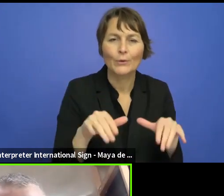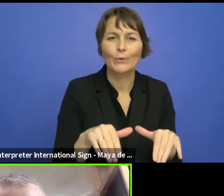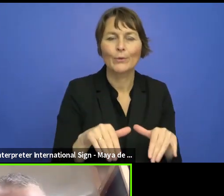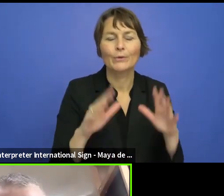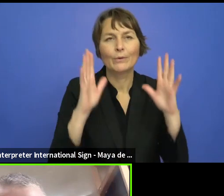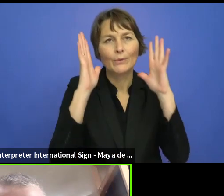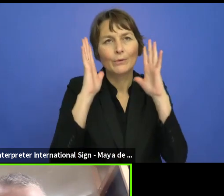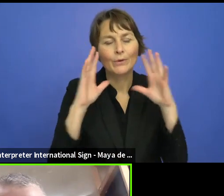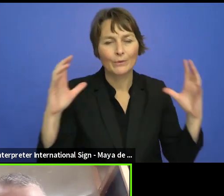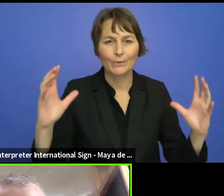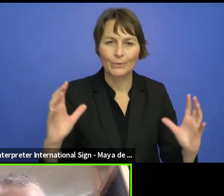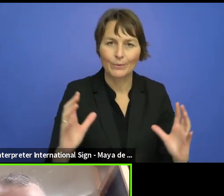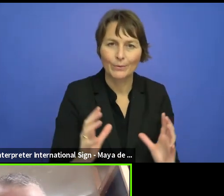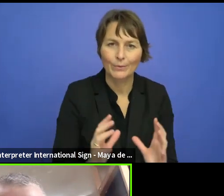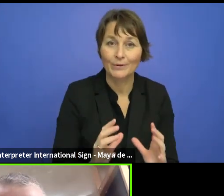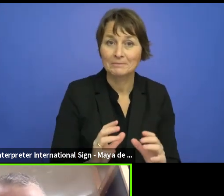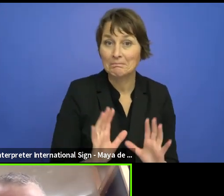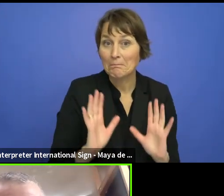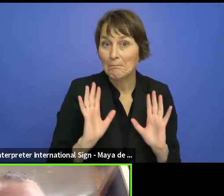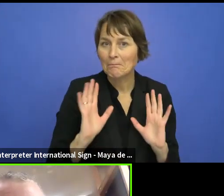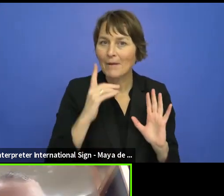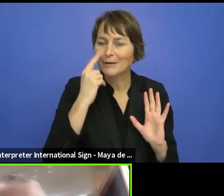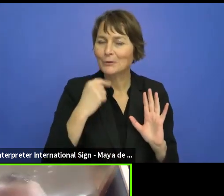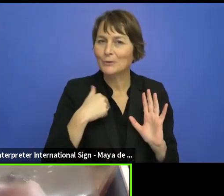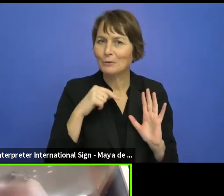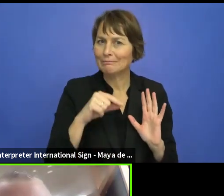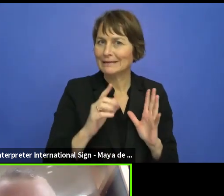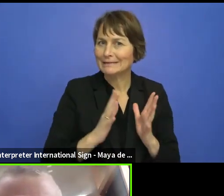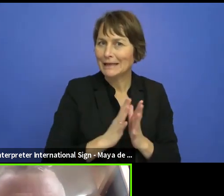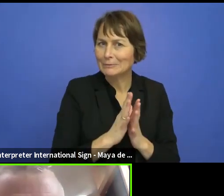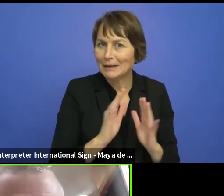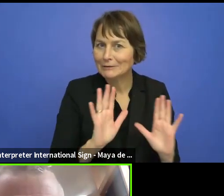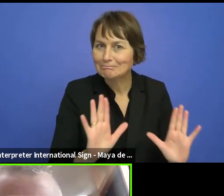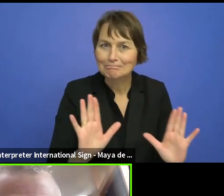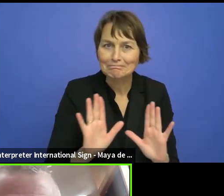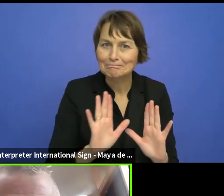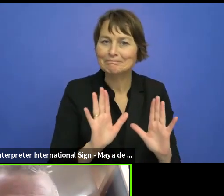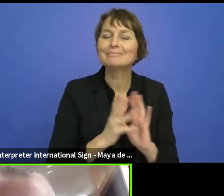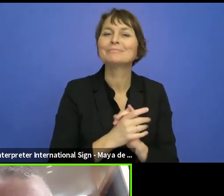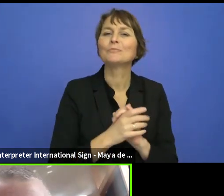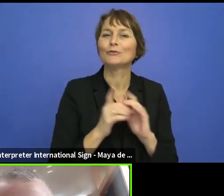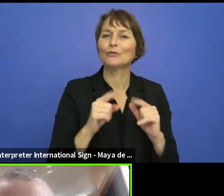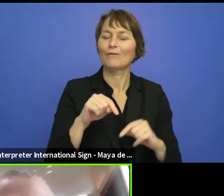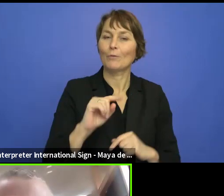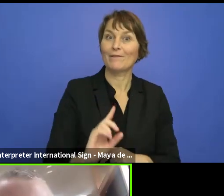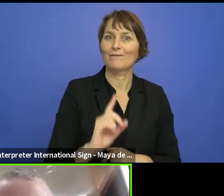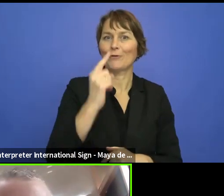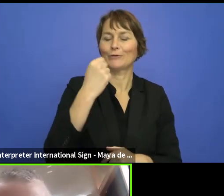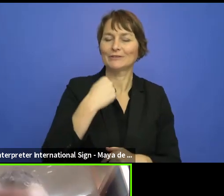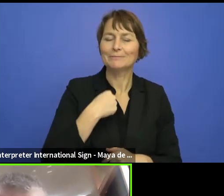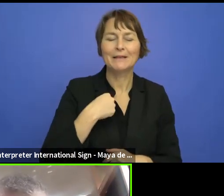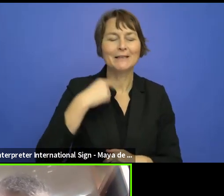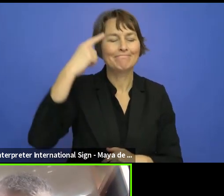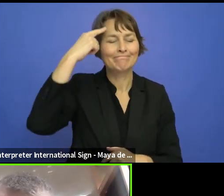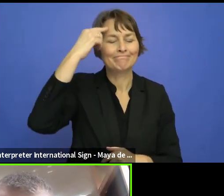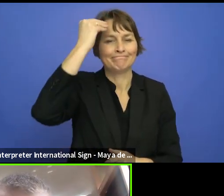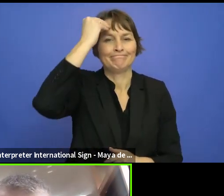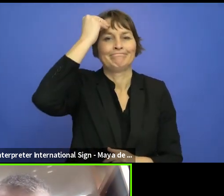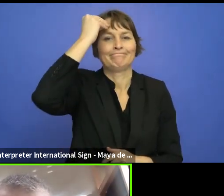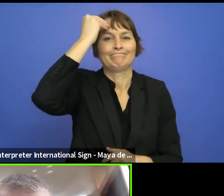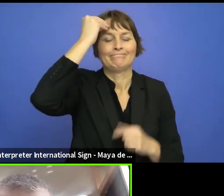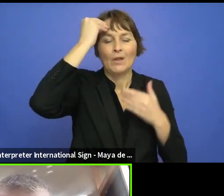I don't know if this is as an explanation enough. Like this is like for me a starting point. It's something which I carry with me for a long